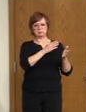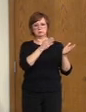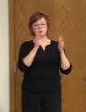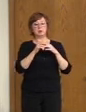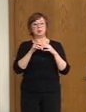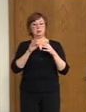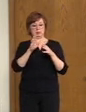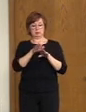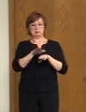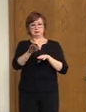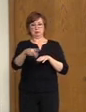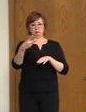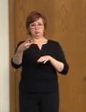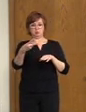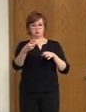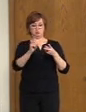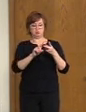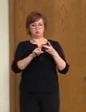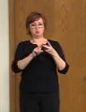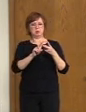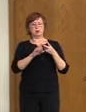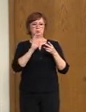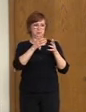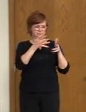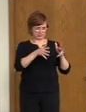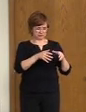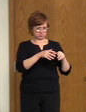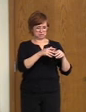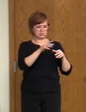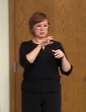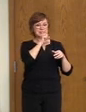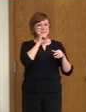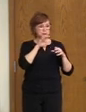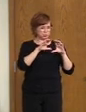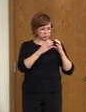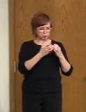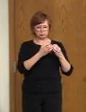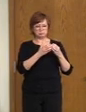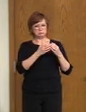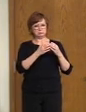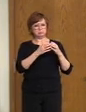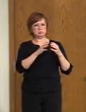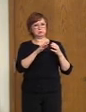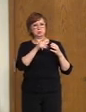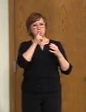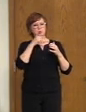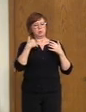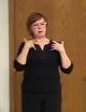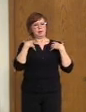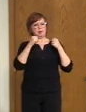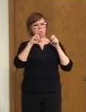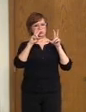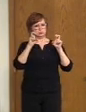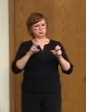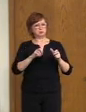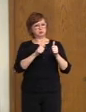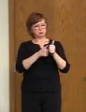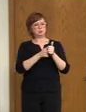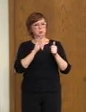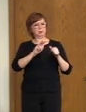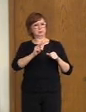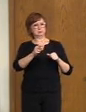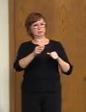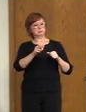finished them up at that time, but also include widespread access to the immunization for the general population. The timing of Phase